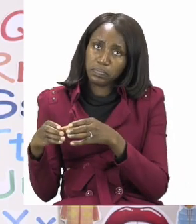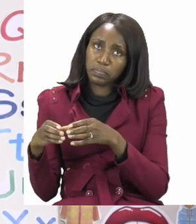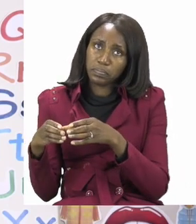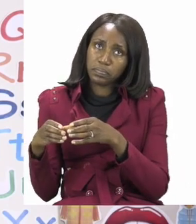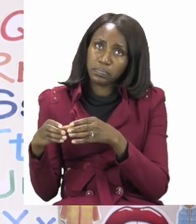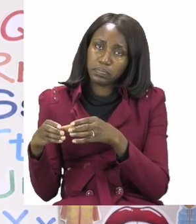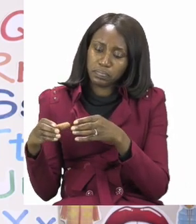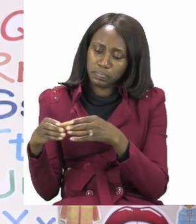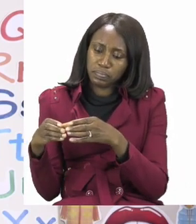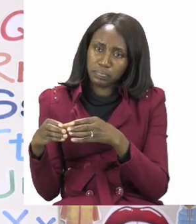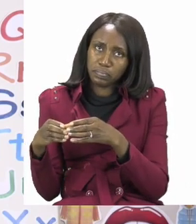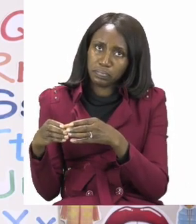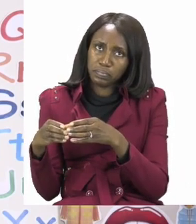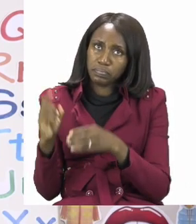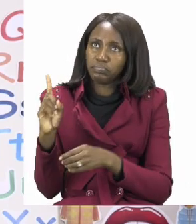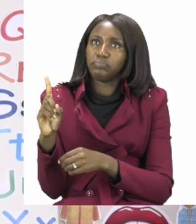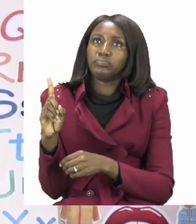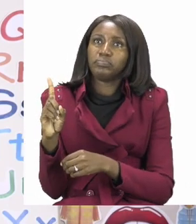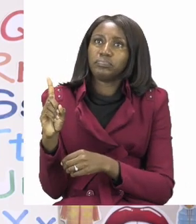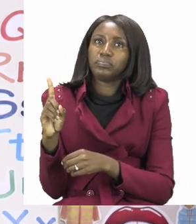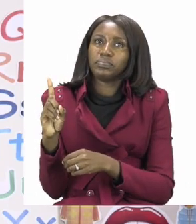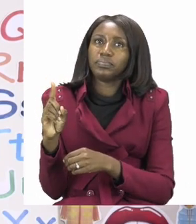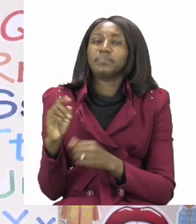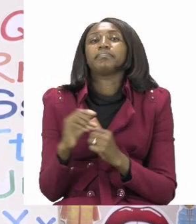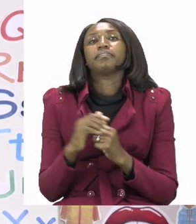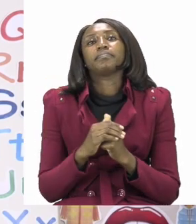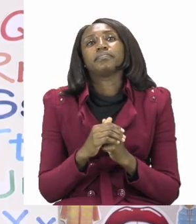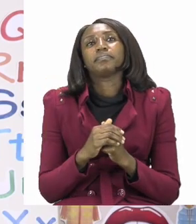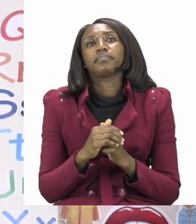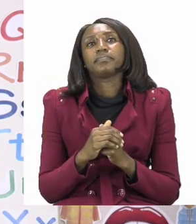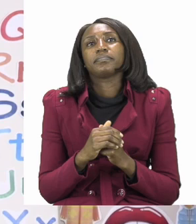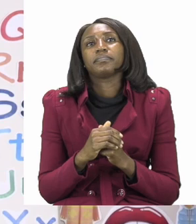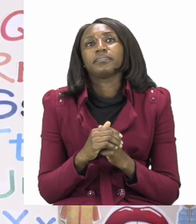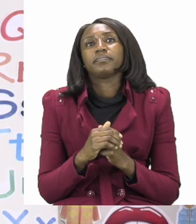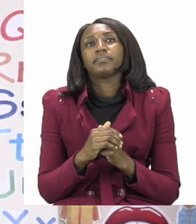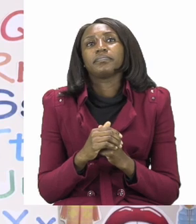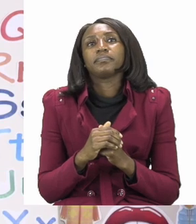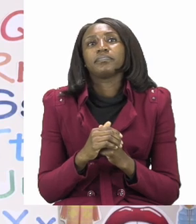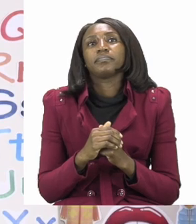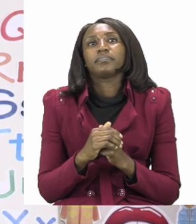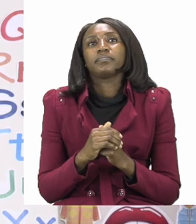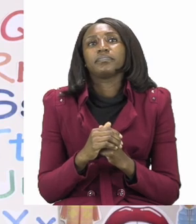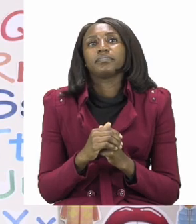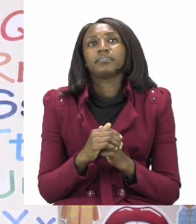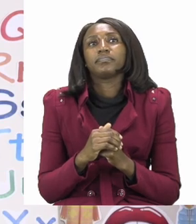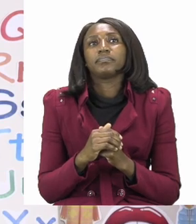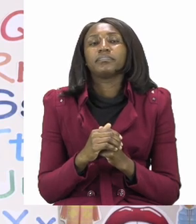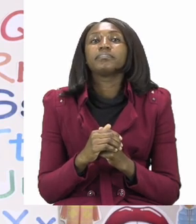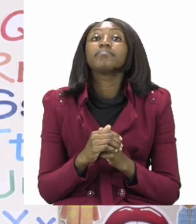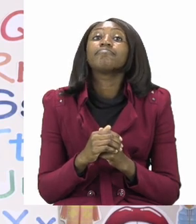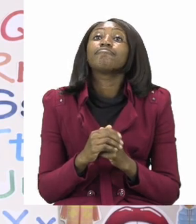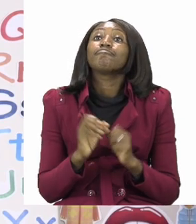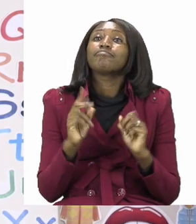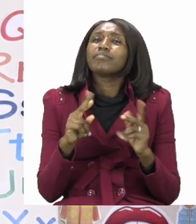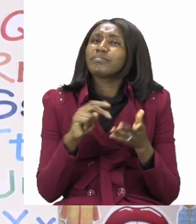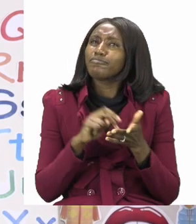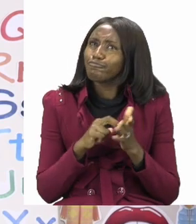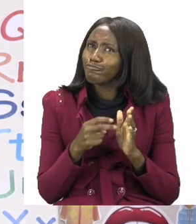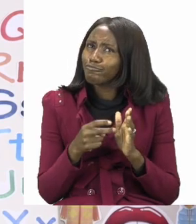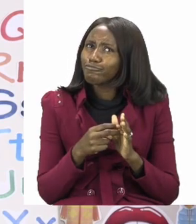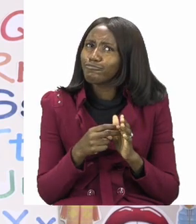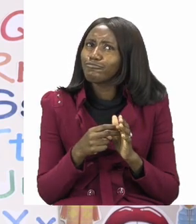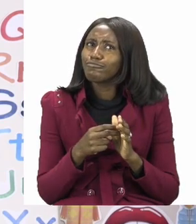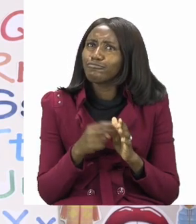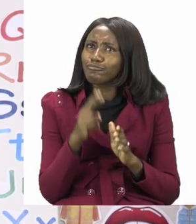1. 1. Circle B also has 1. So that means that if